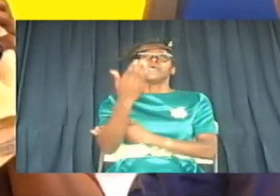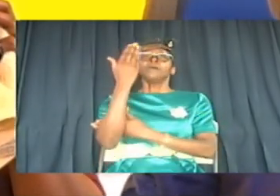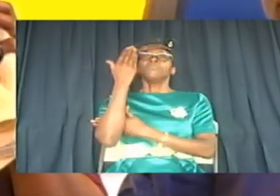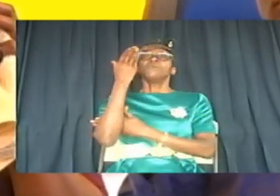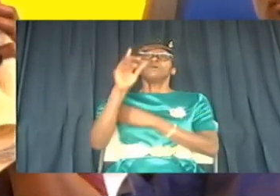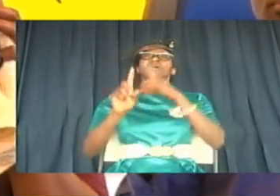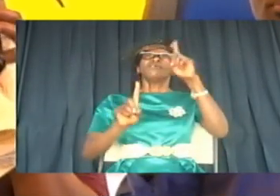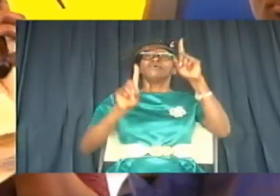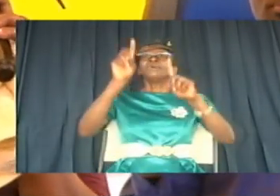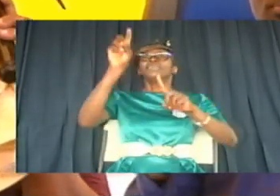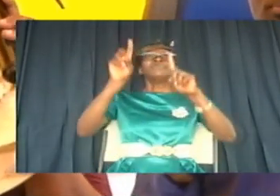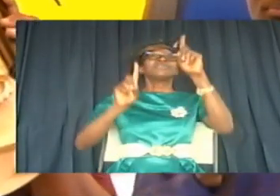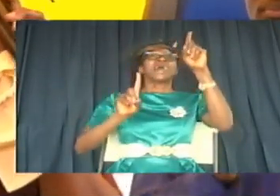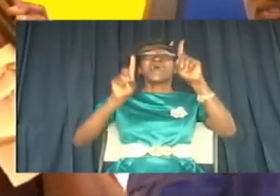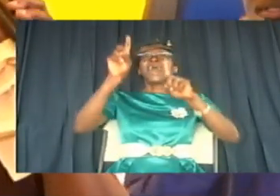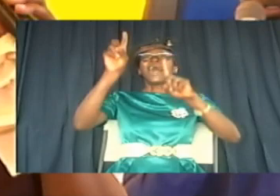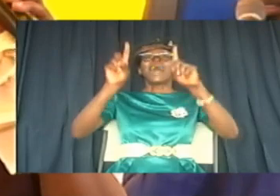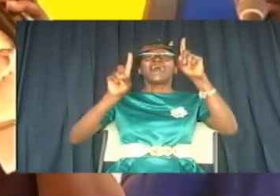star,